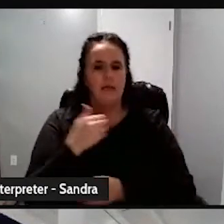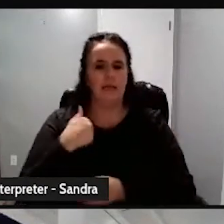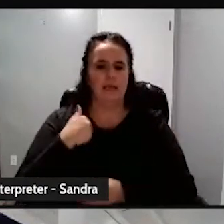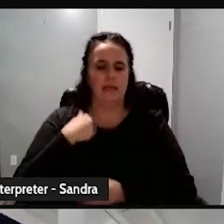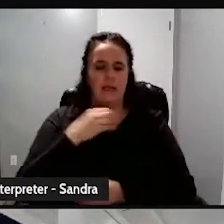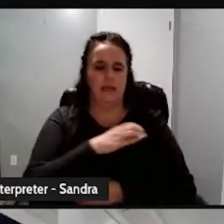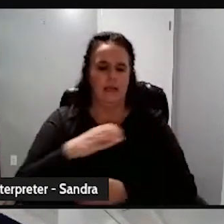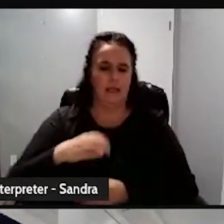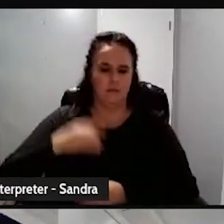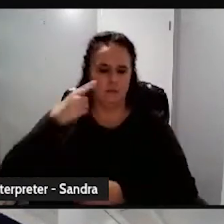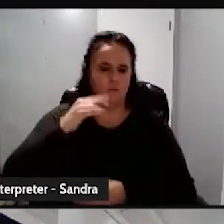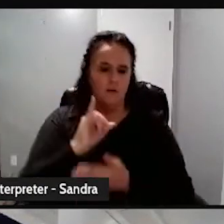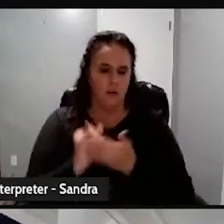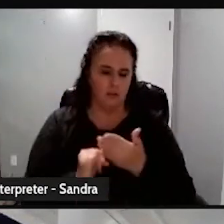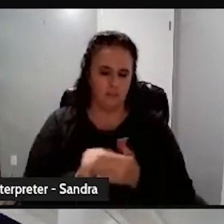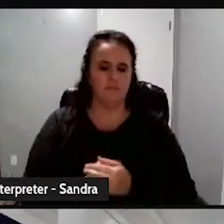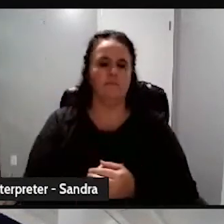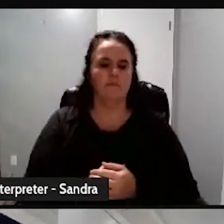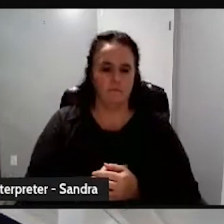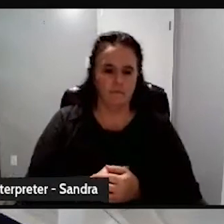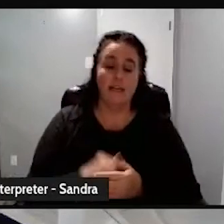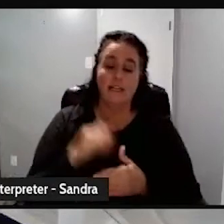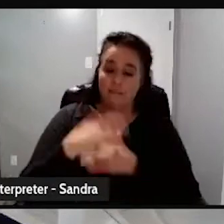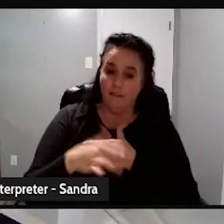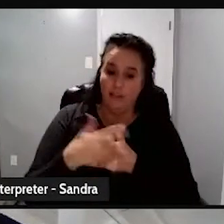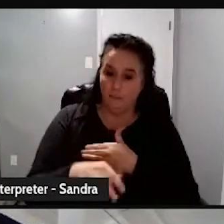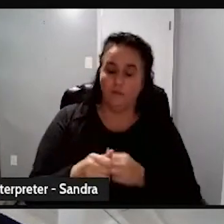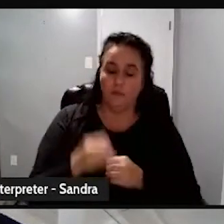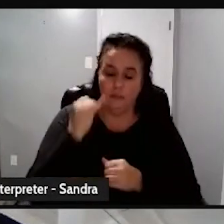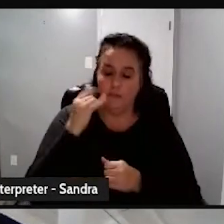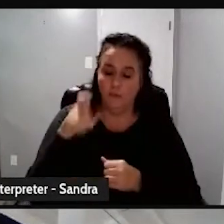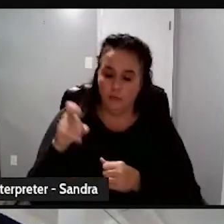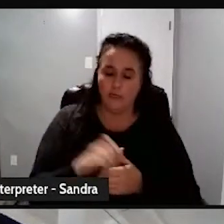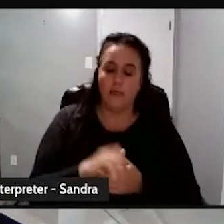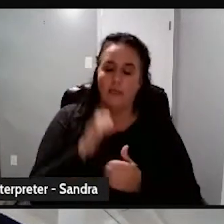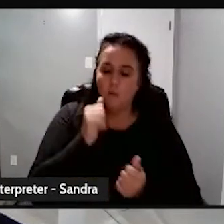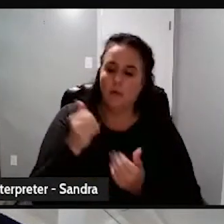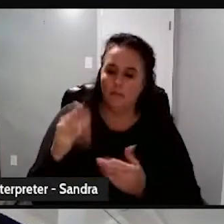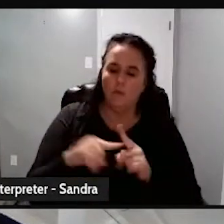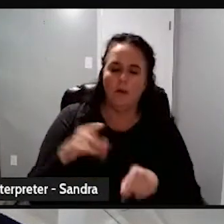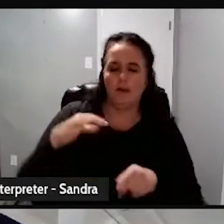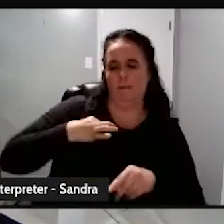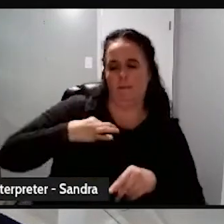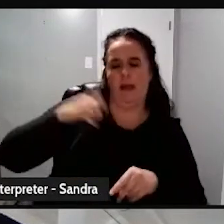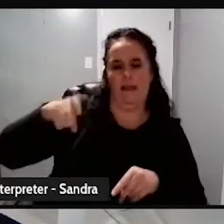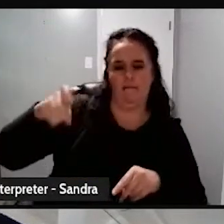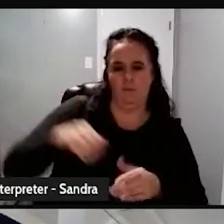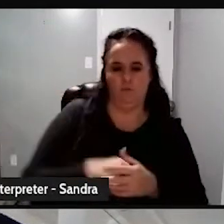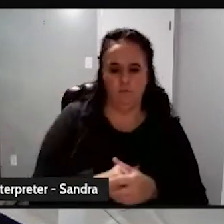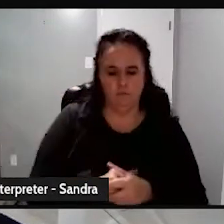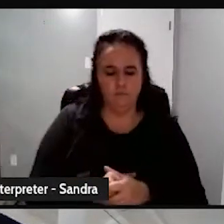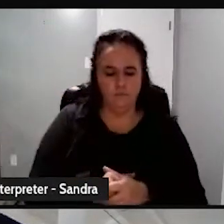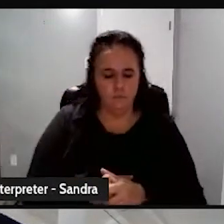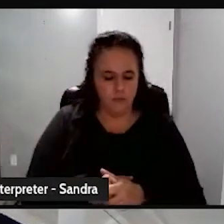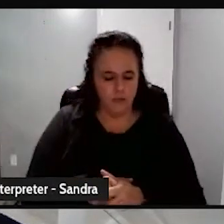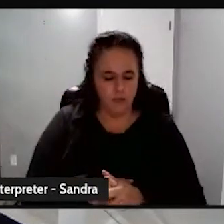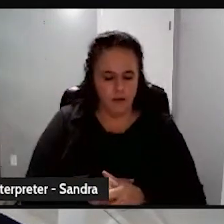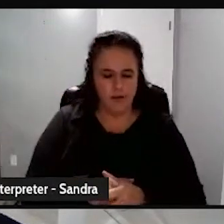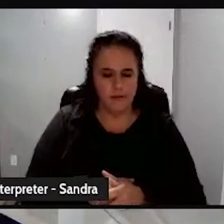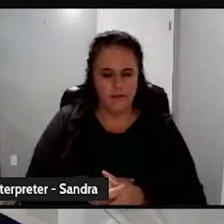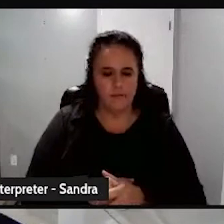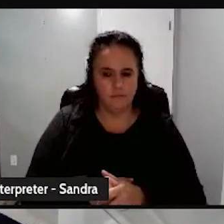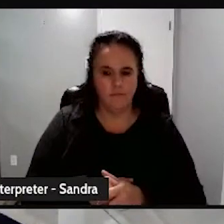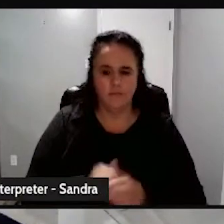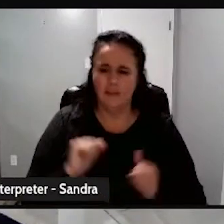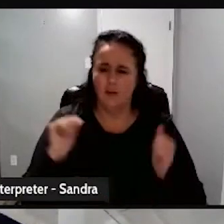available, yeah. and they will give you. Yeah. Okay. But you have to apply for that. Yeah. Right? Well, but you know what? If you want, everyone has